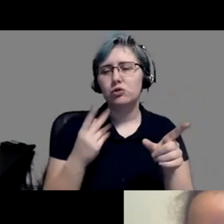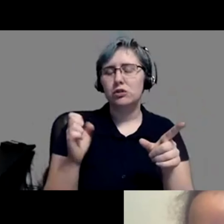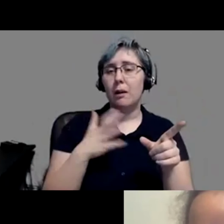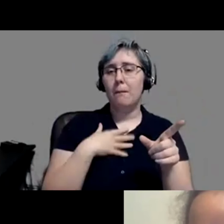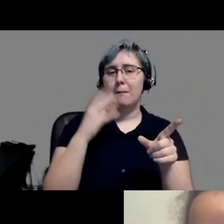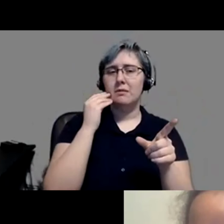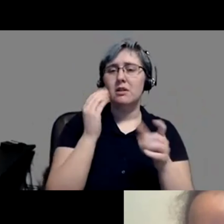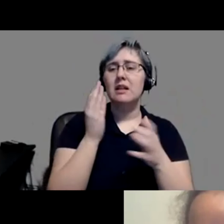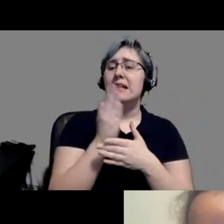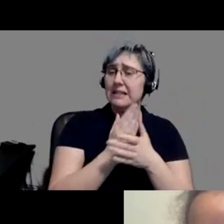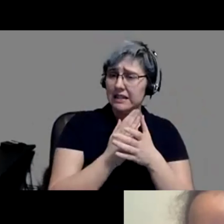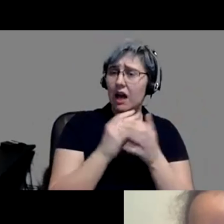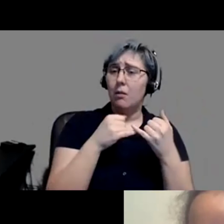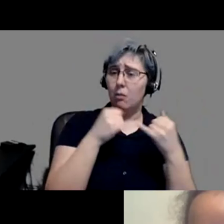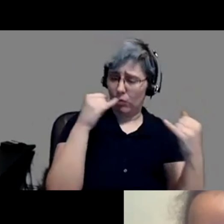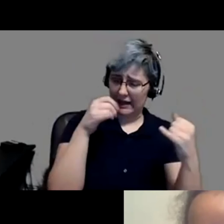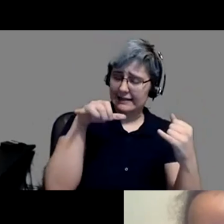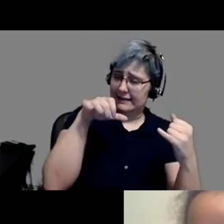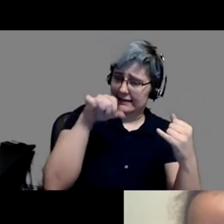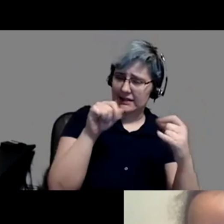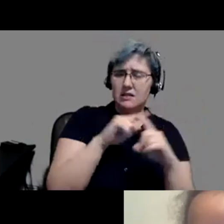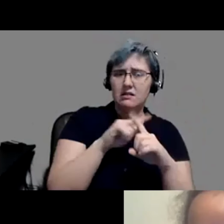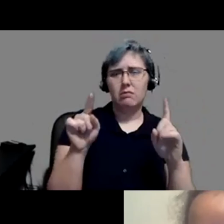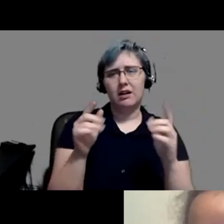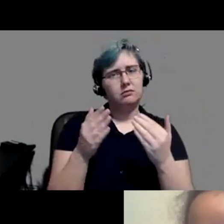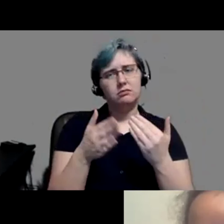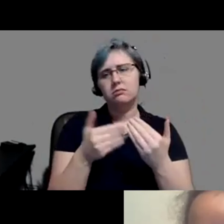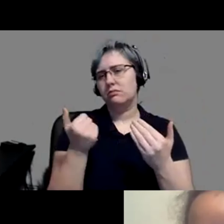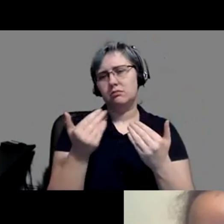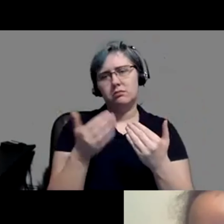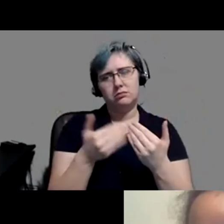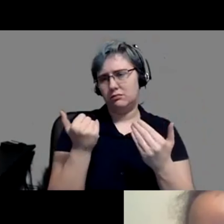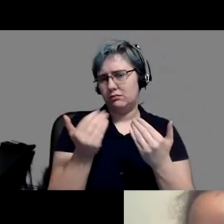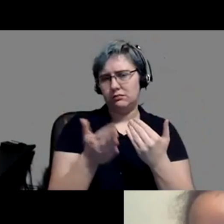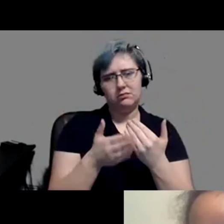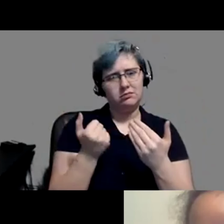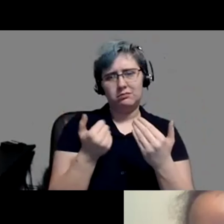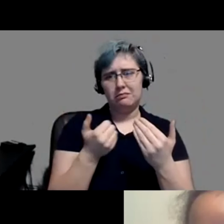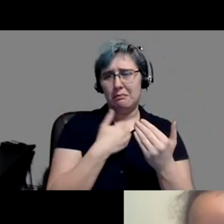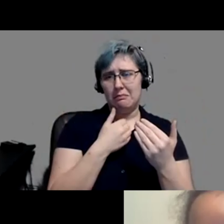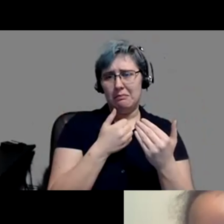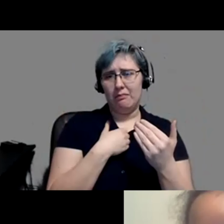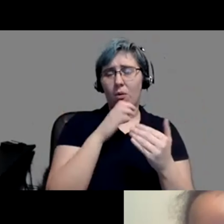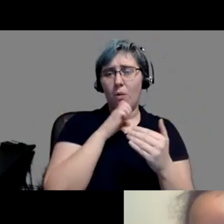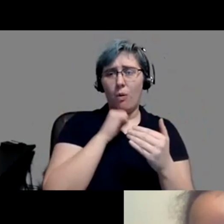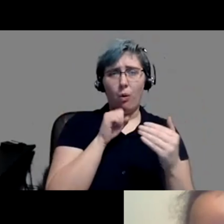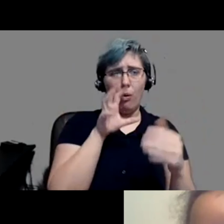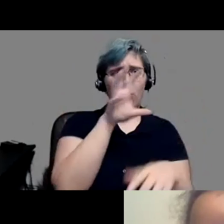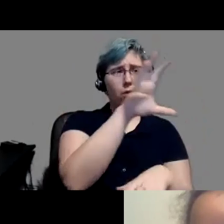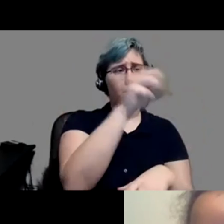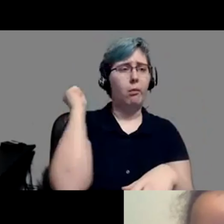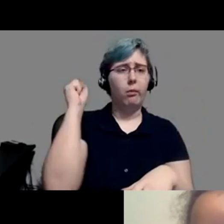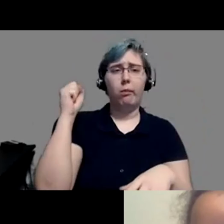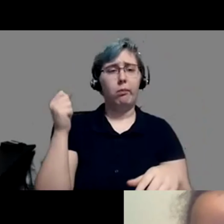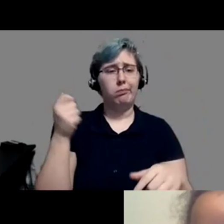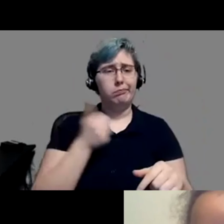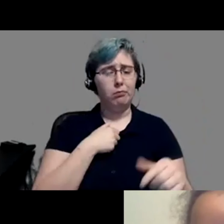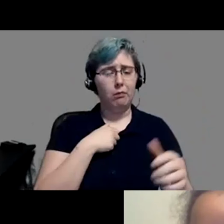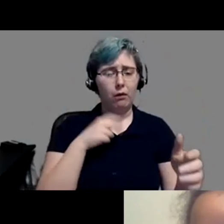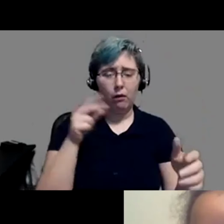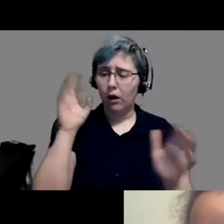some wires back there, but it was easy enough that I could just take the old thermostat off and look